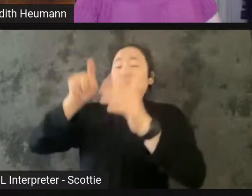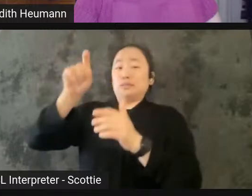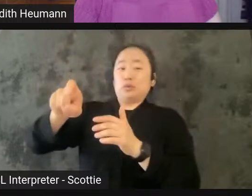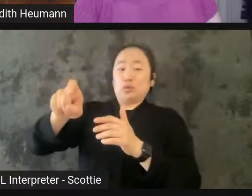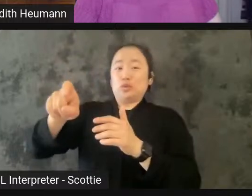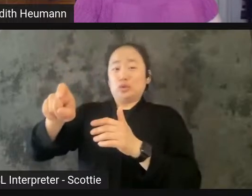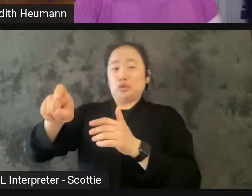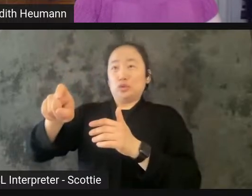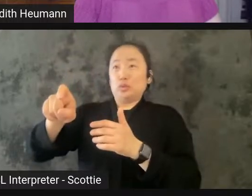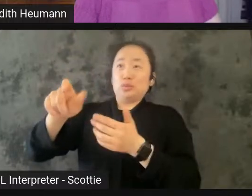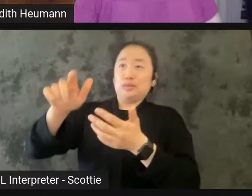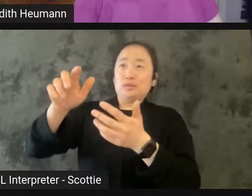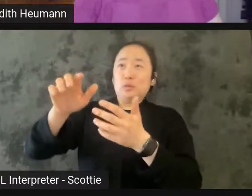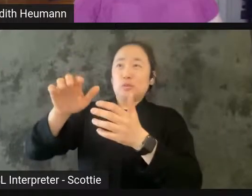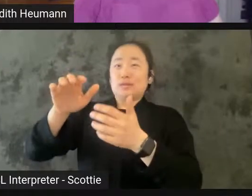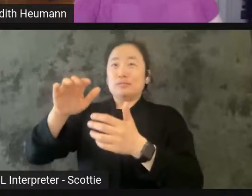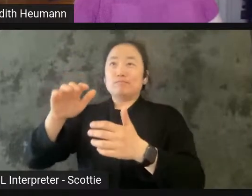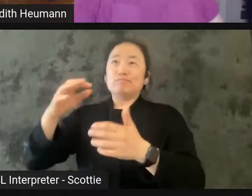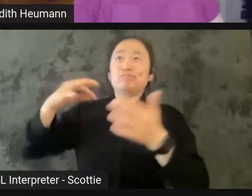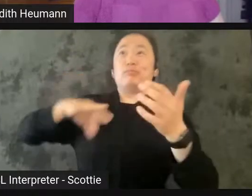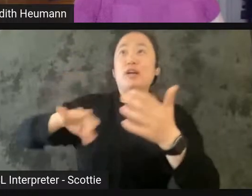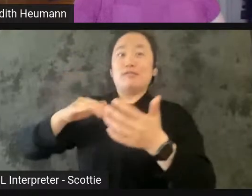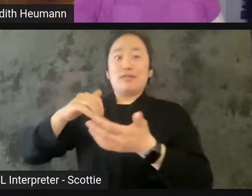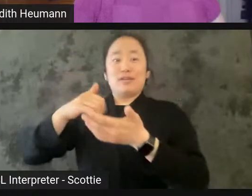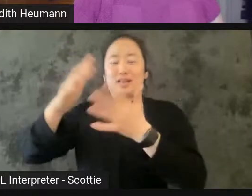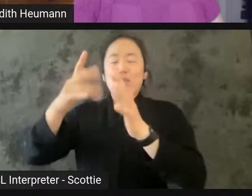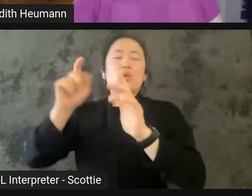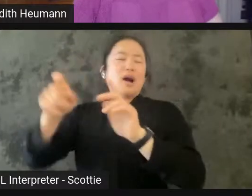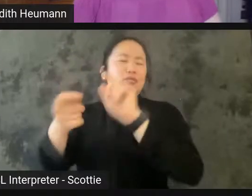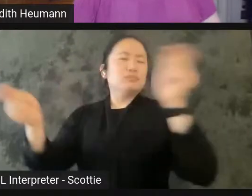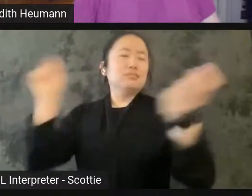area of education, primary all the